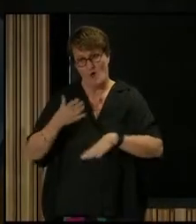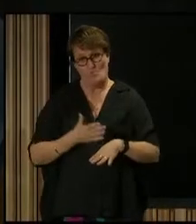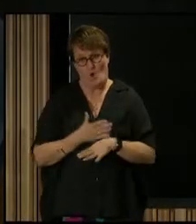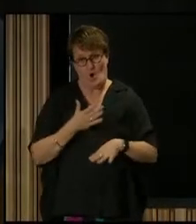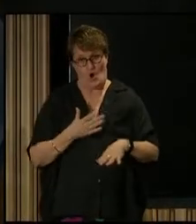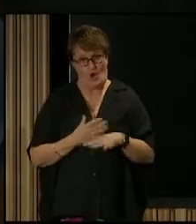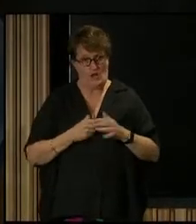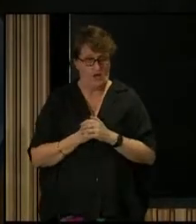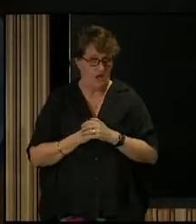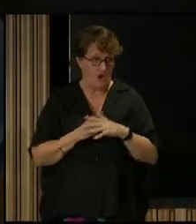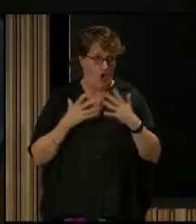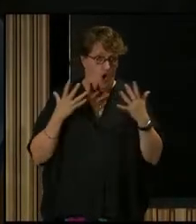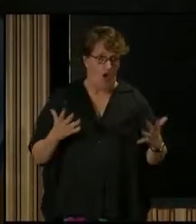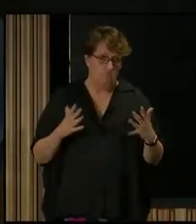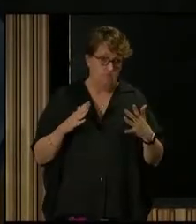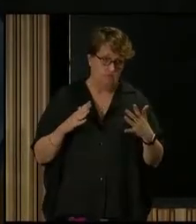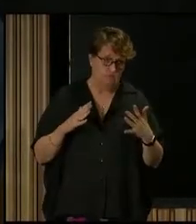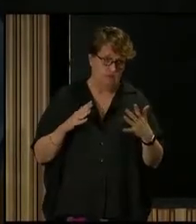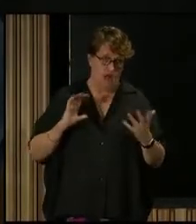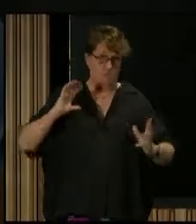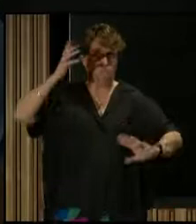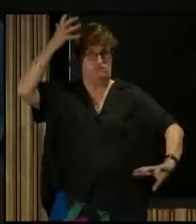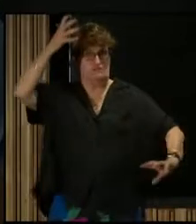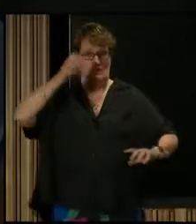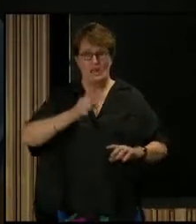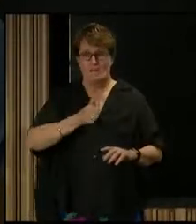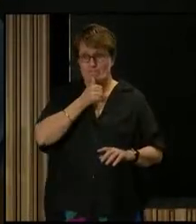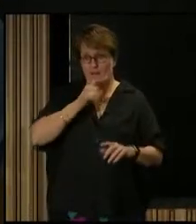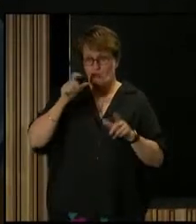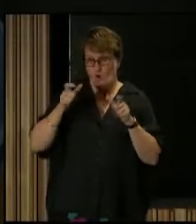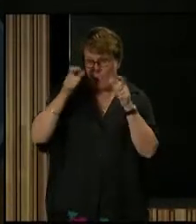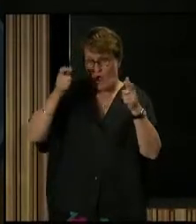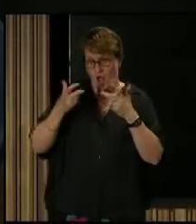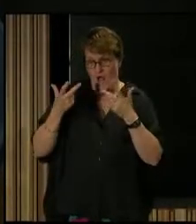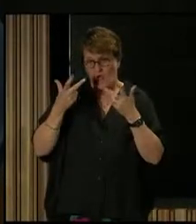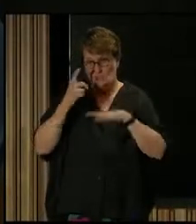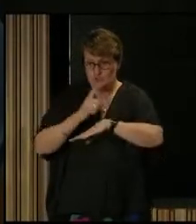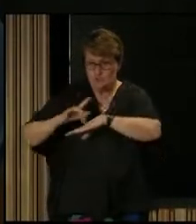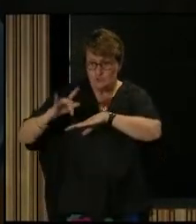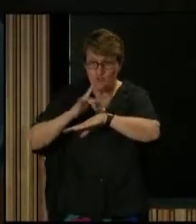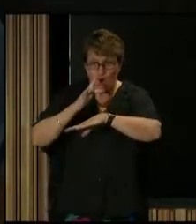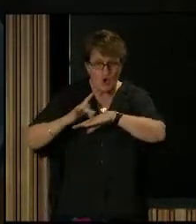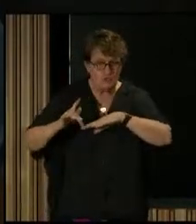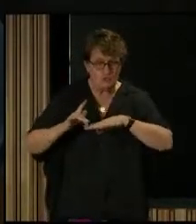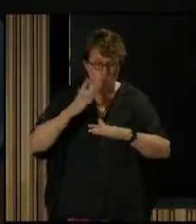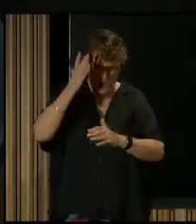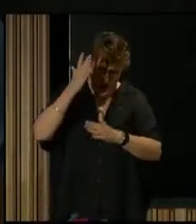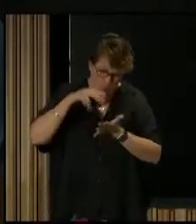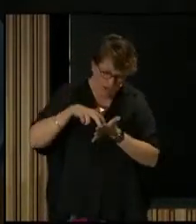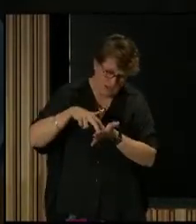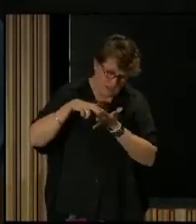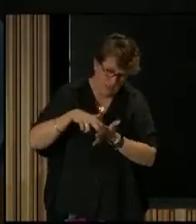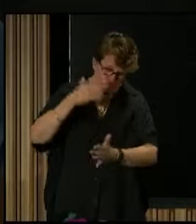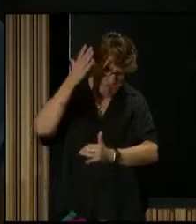has nearly derailed pub choir shows just on so many occasions because we're waiting for the last second to get that tick